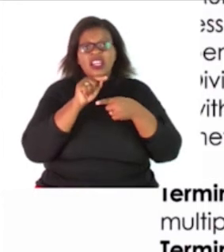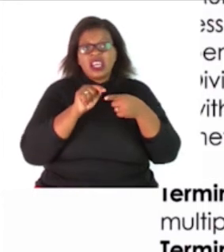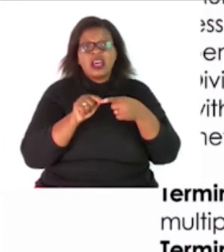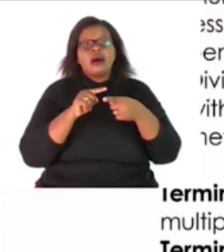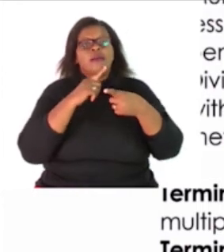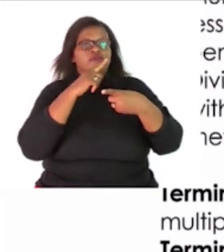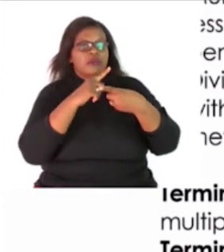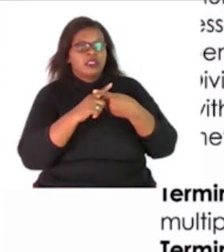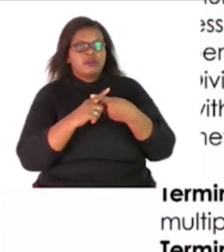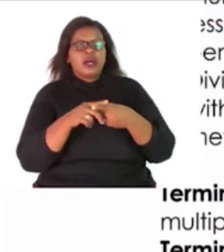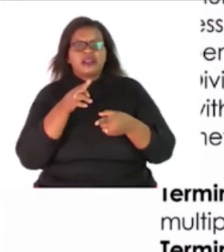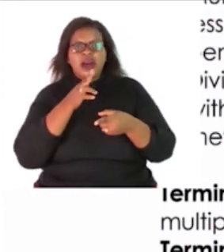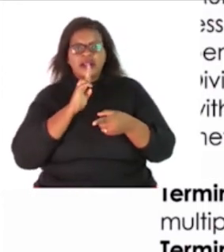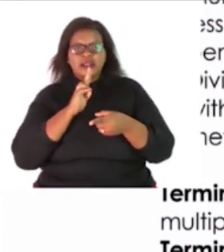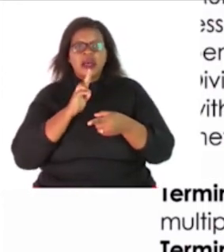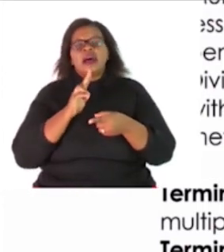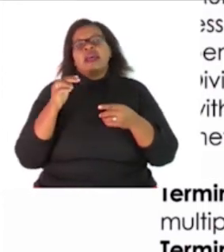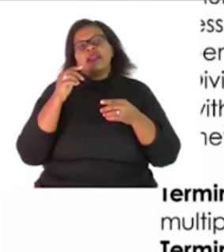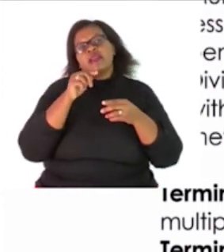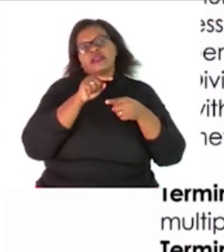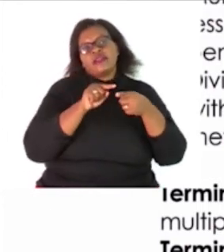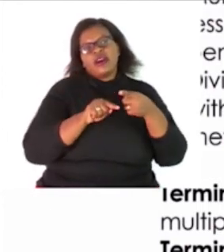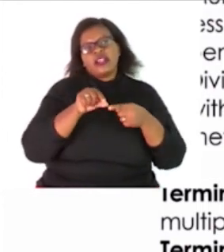product and quotient.